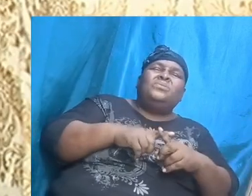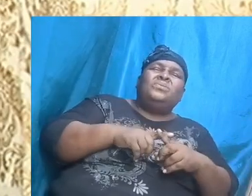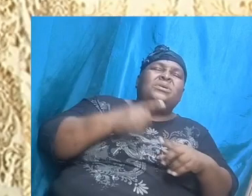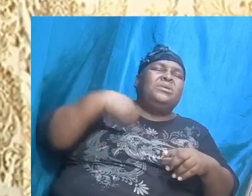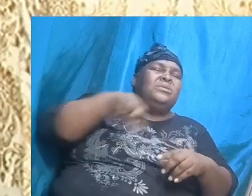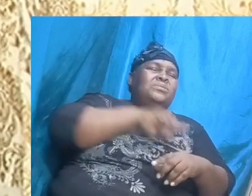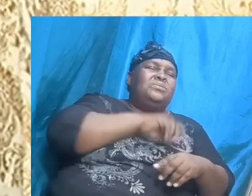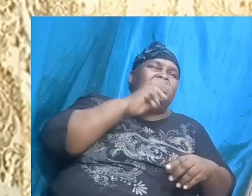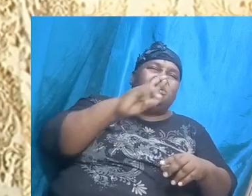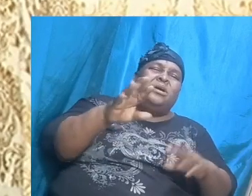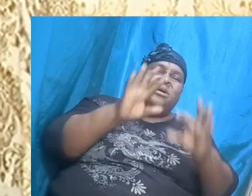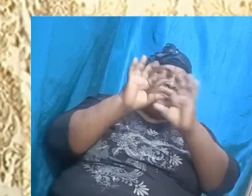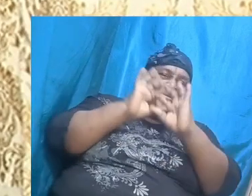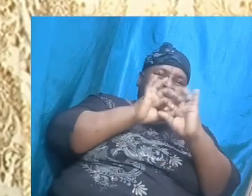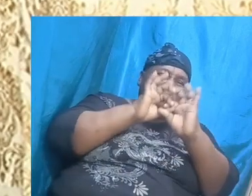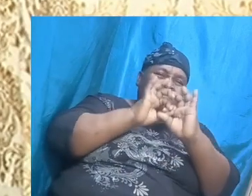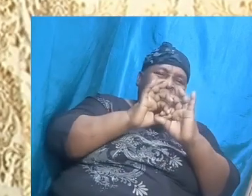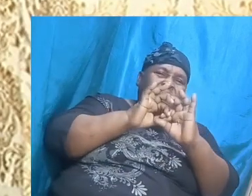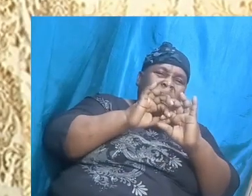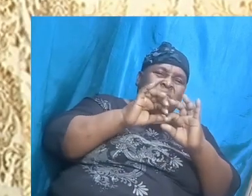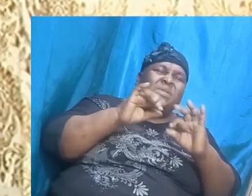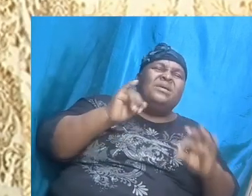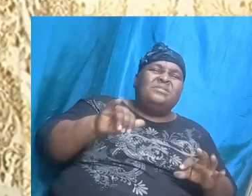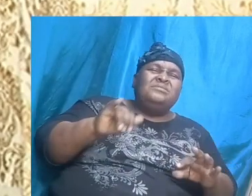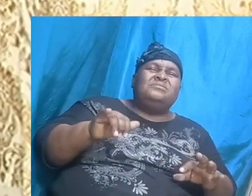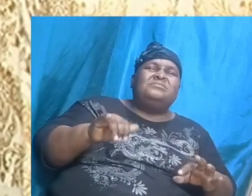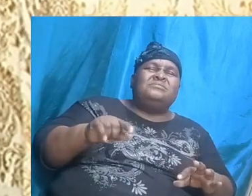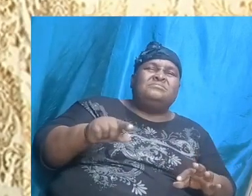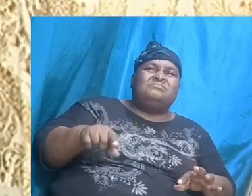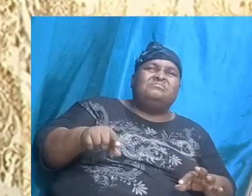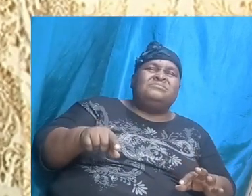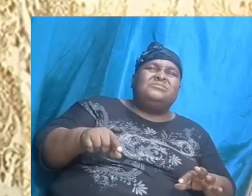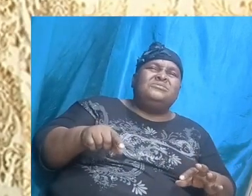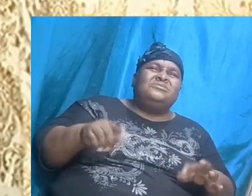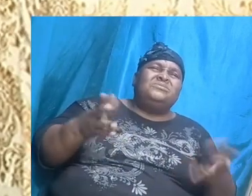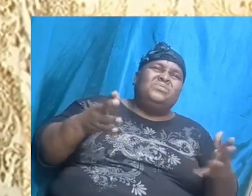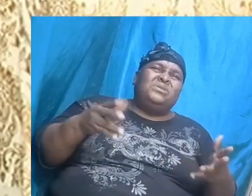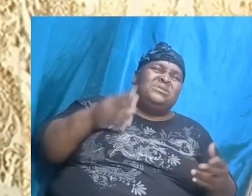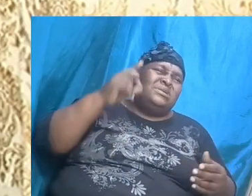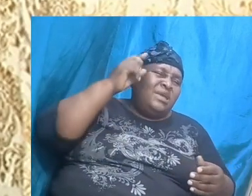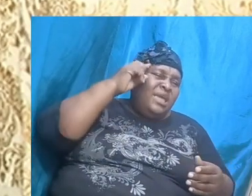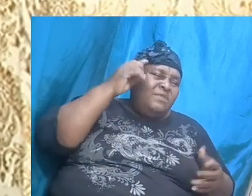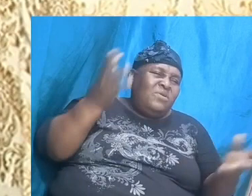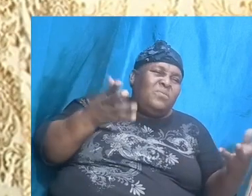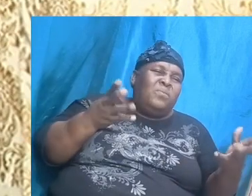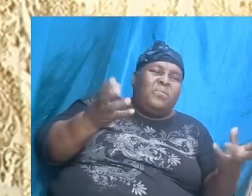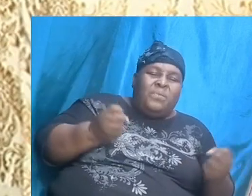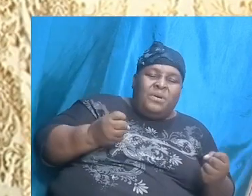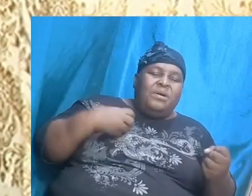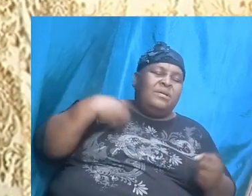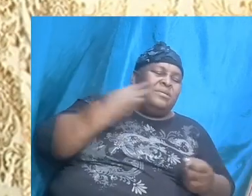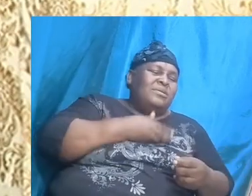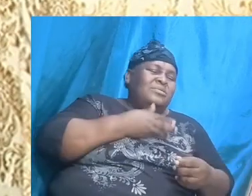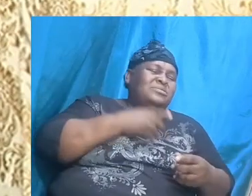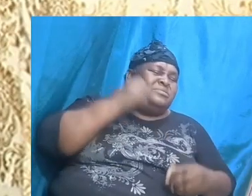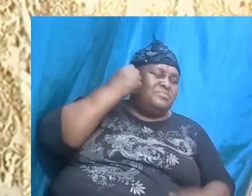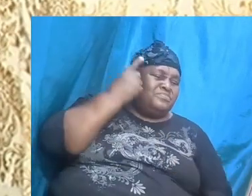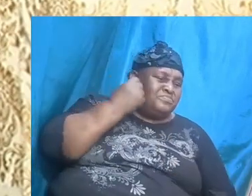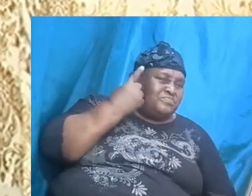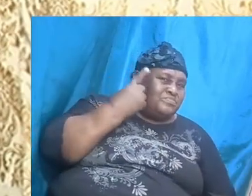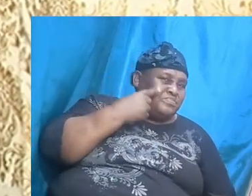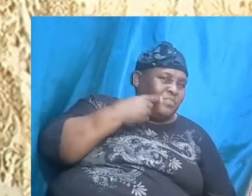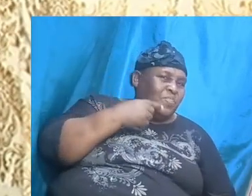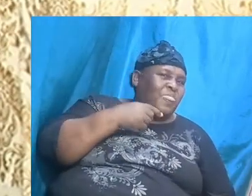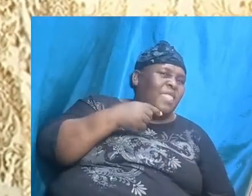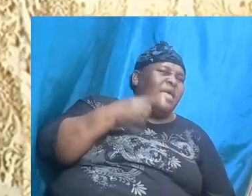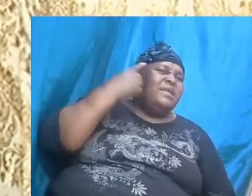And this is what David wanted us to understand. But David made a closing statement as he